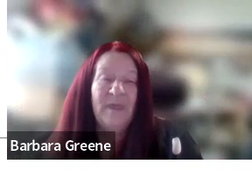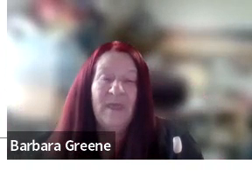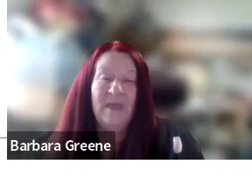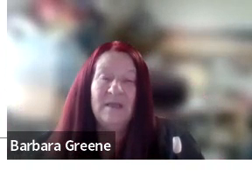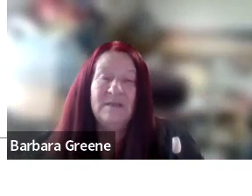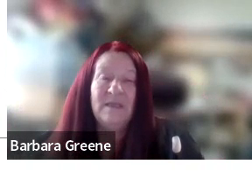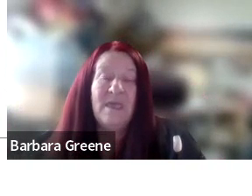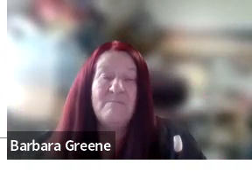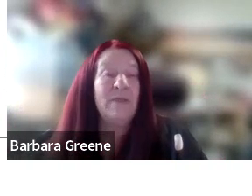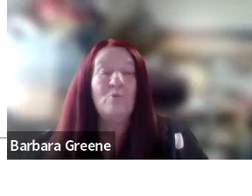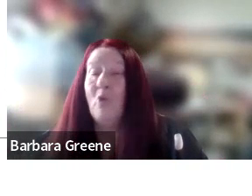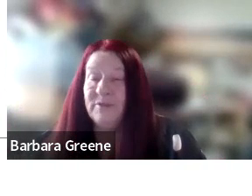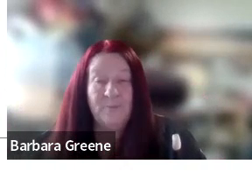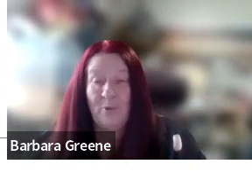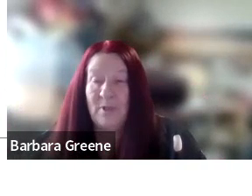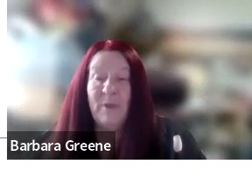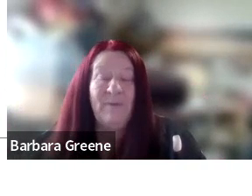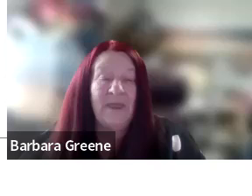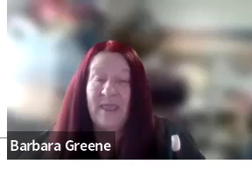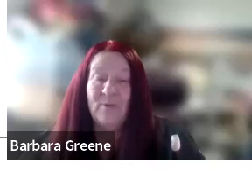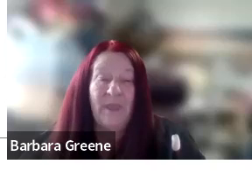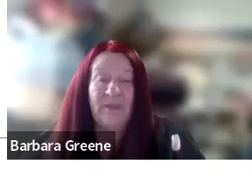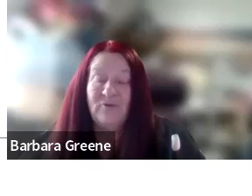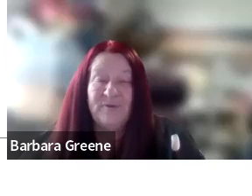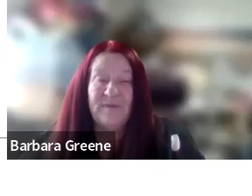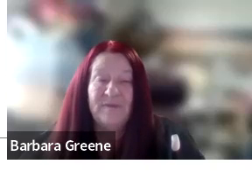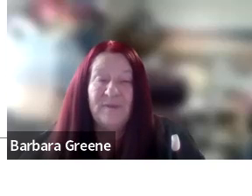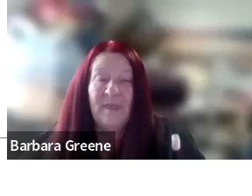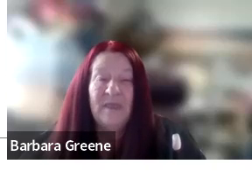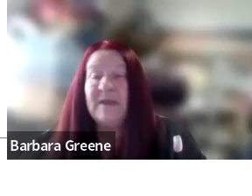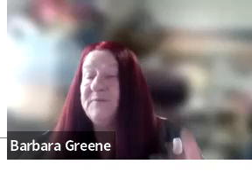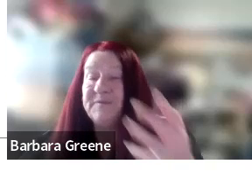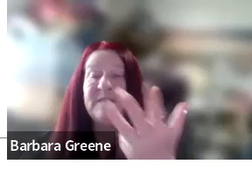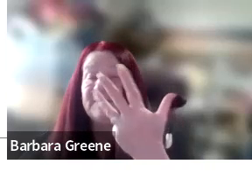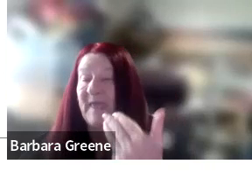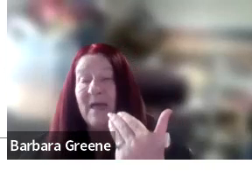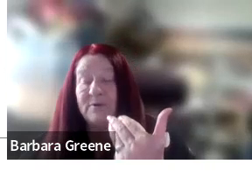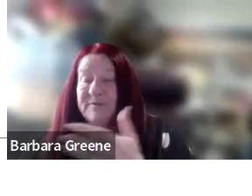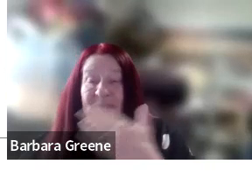has been wonderful. And we've had other agencies kind of